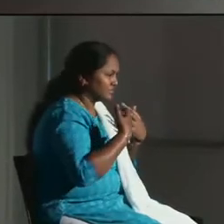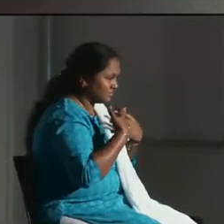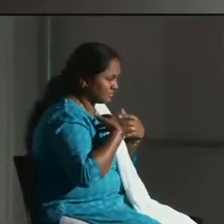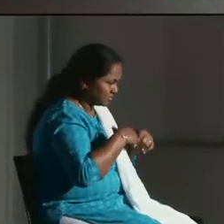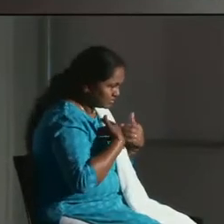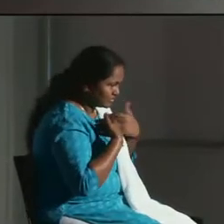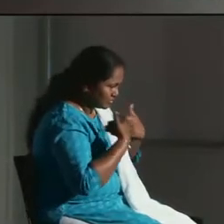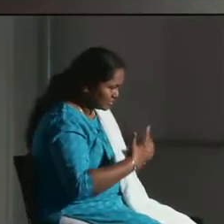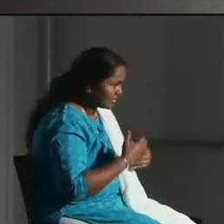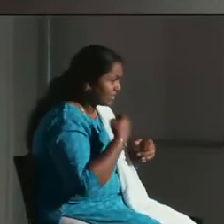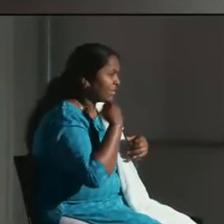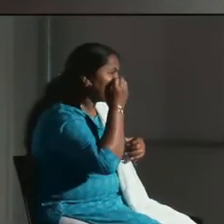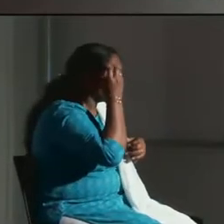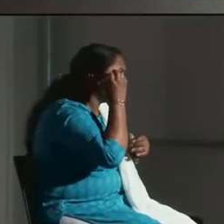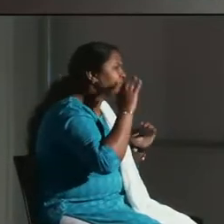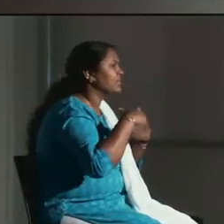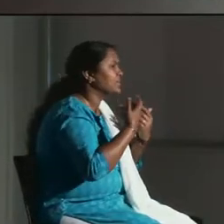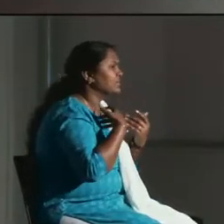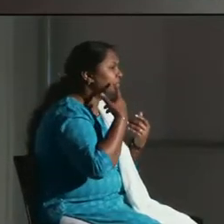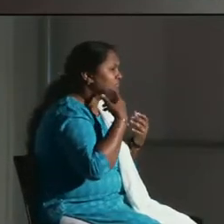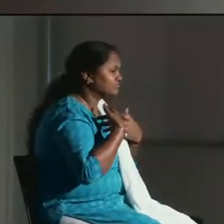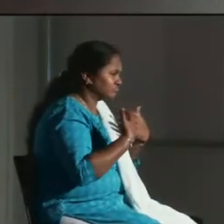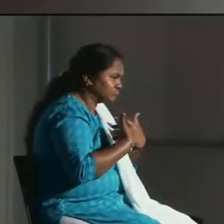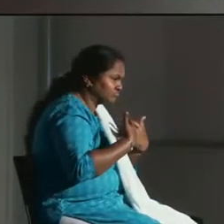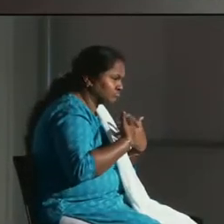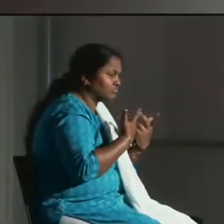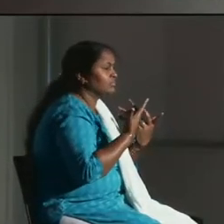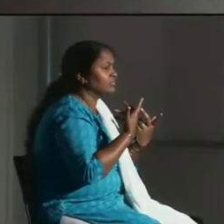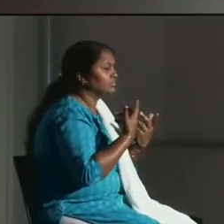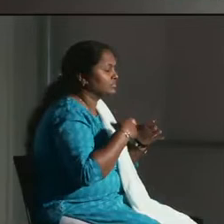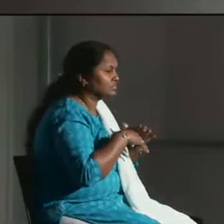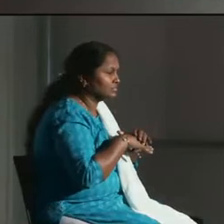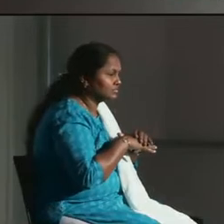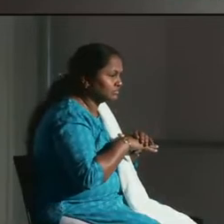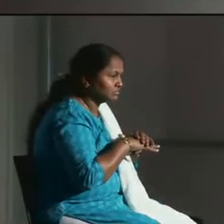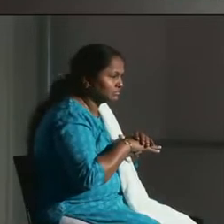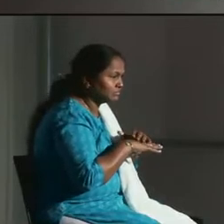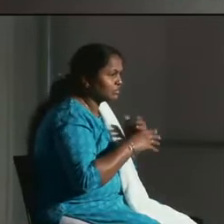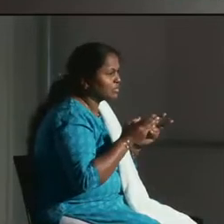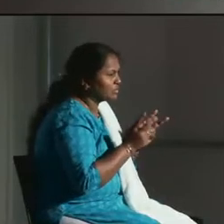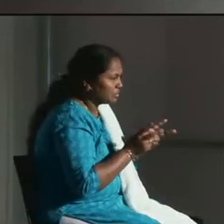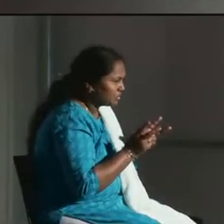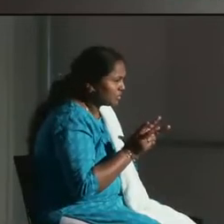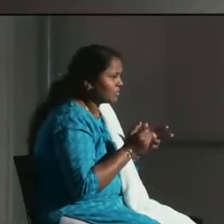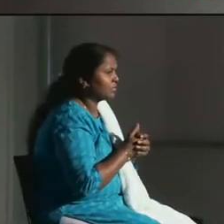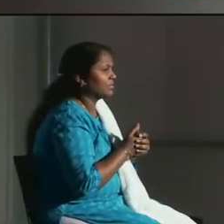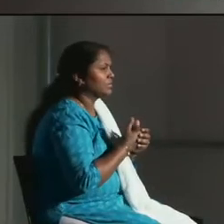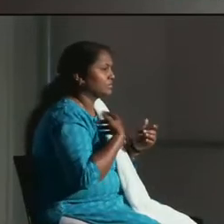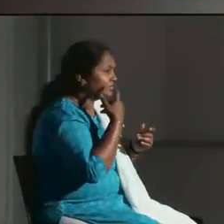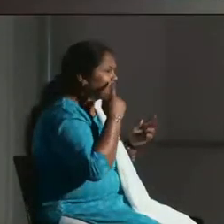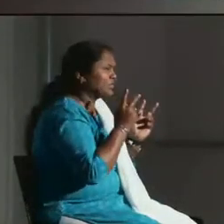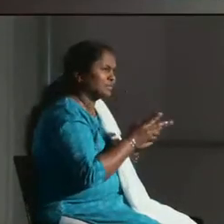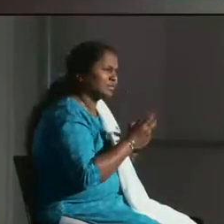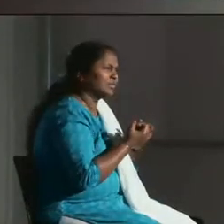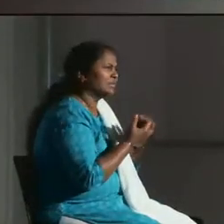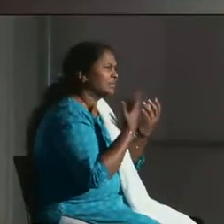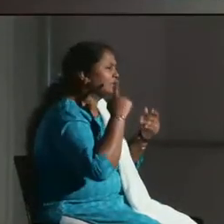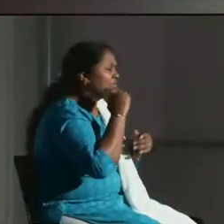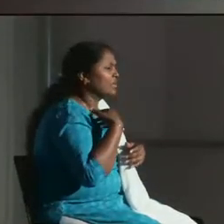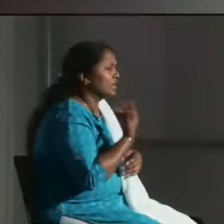body and being so aware of this fear that was normal and is normal for so many of